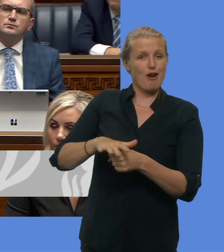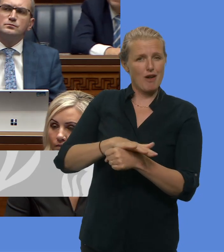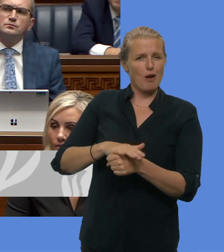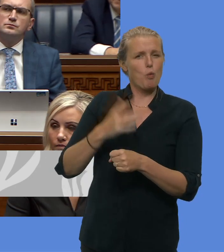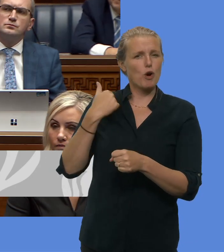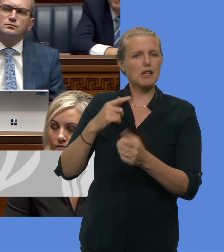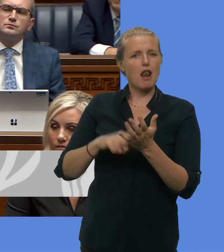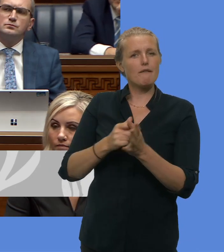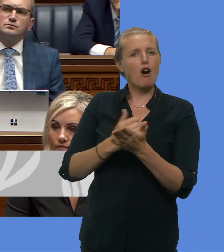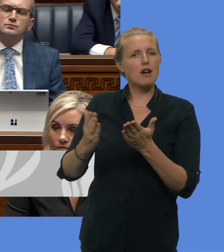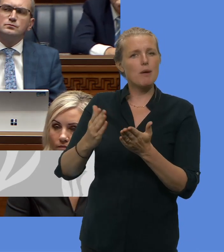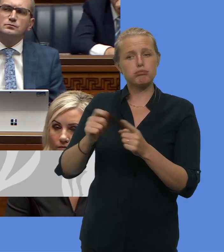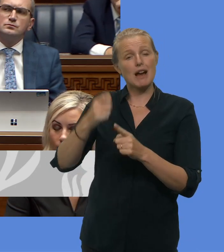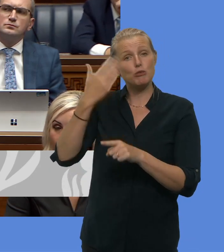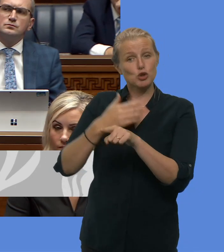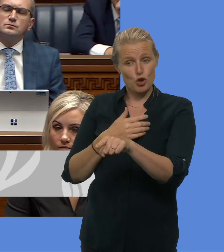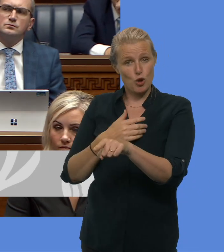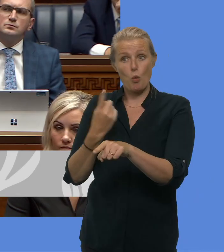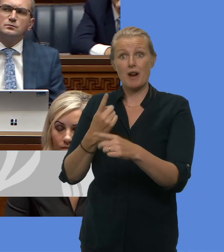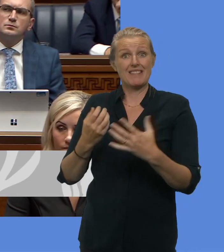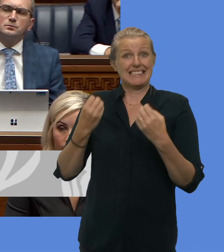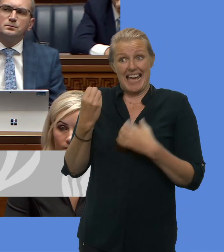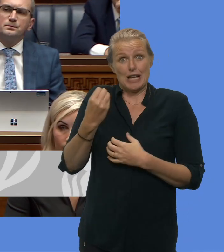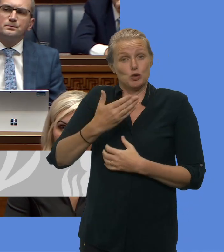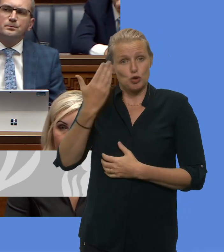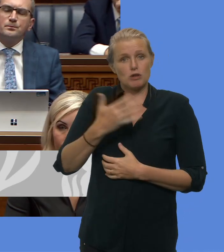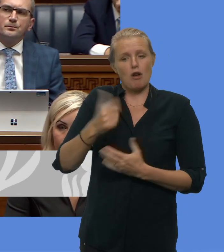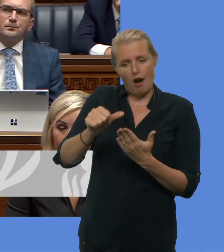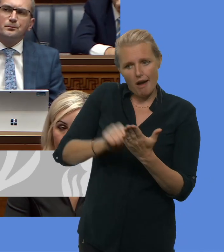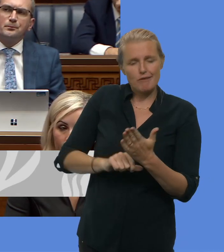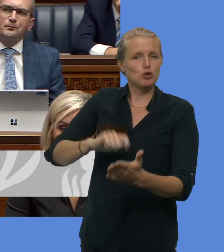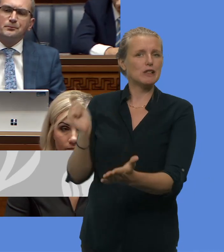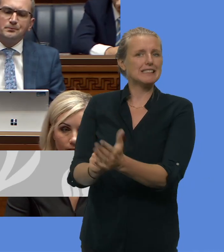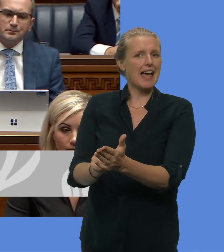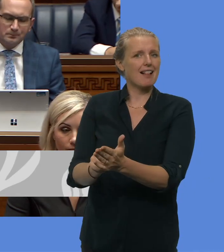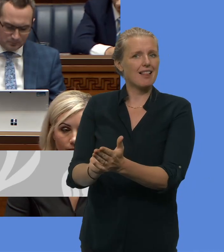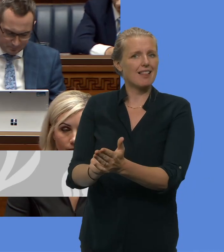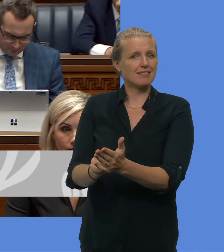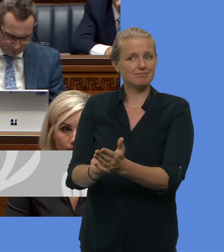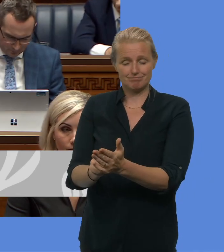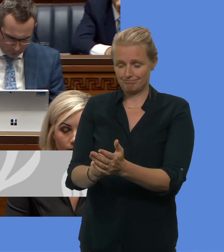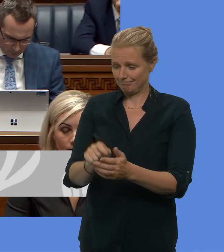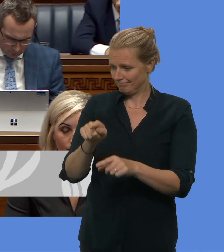Revarnet Primary School site, is one of the 10 schools that are now on the list for disposal in the